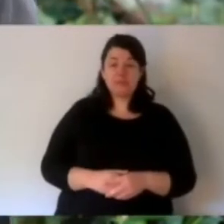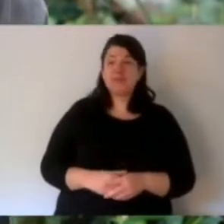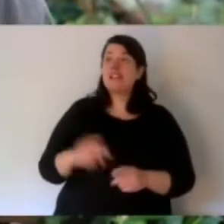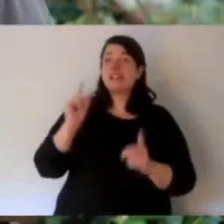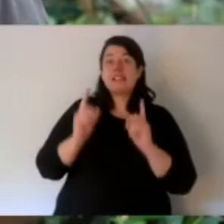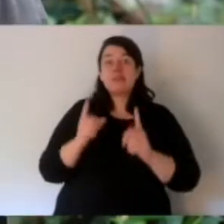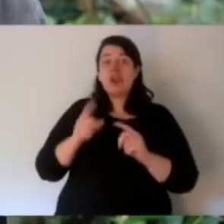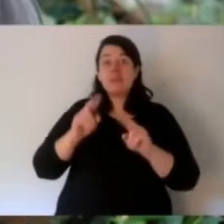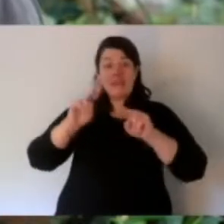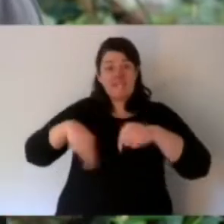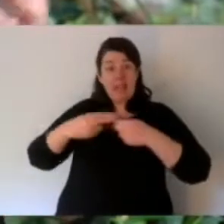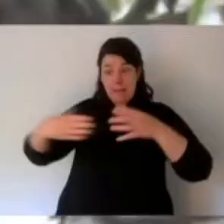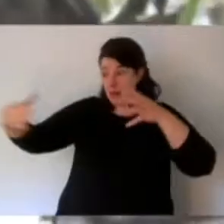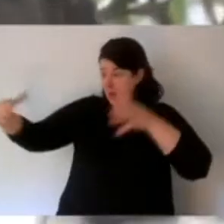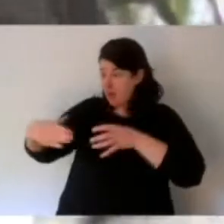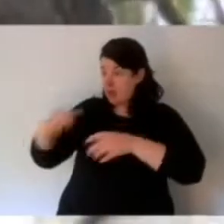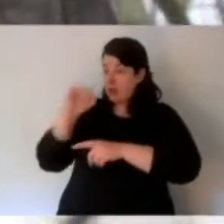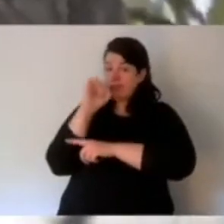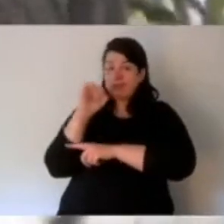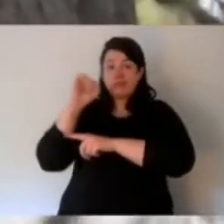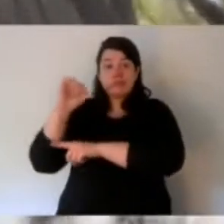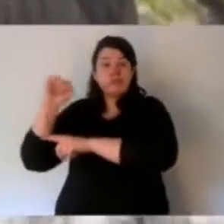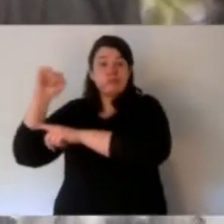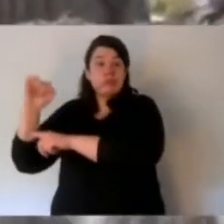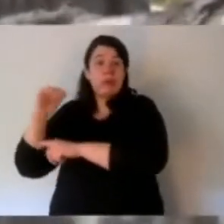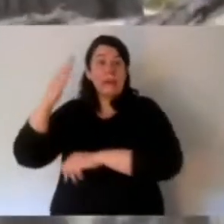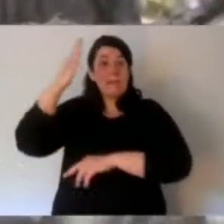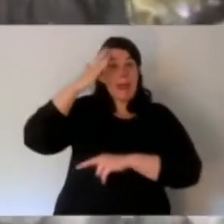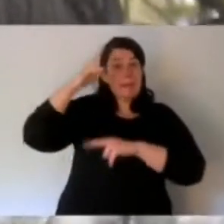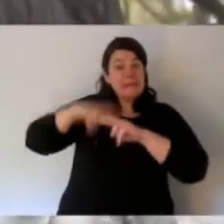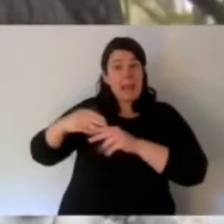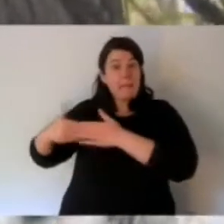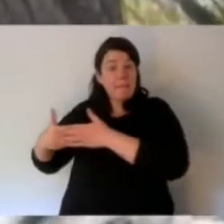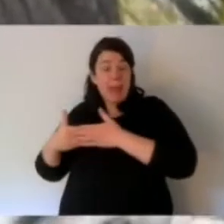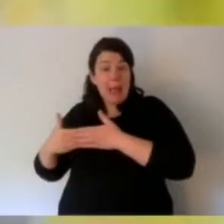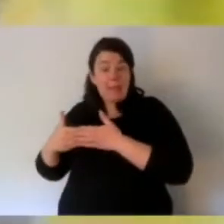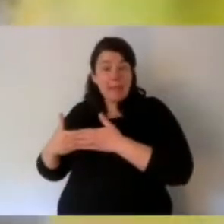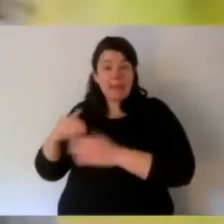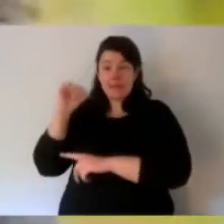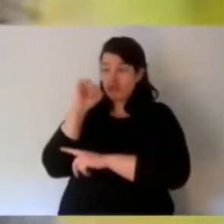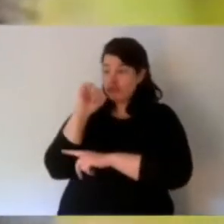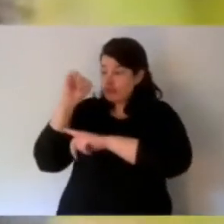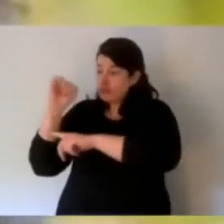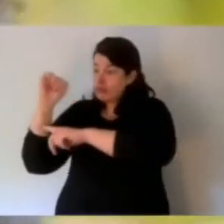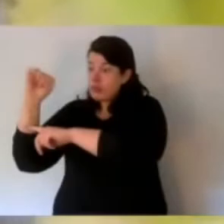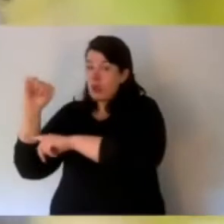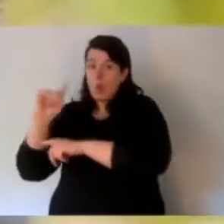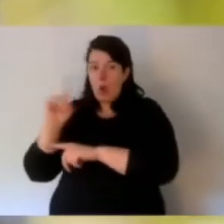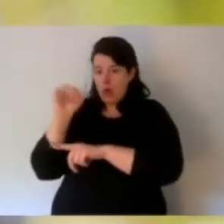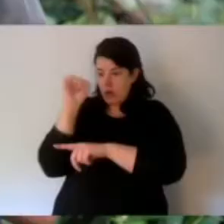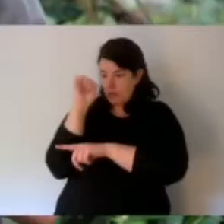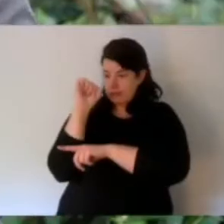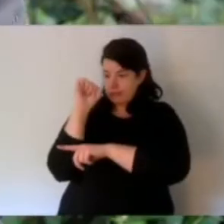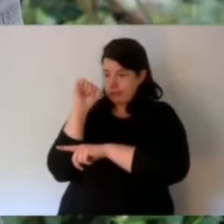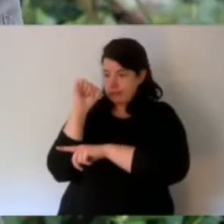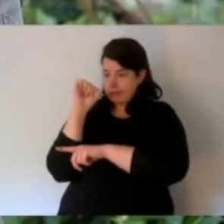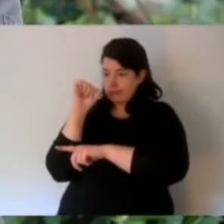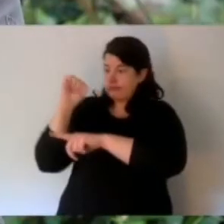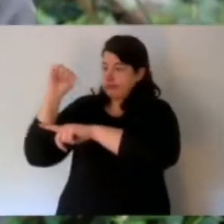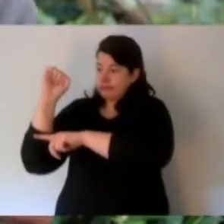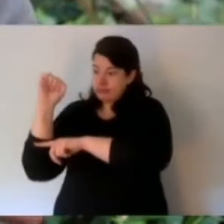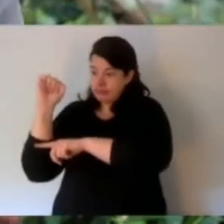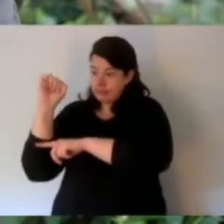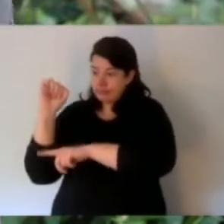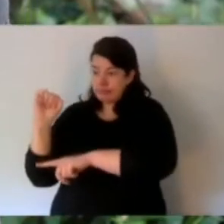groups. Sometimes it's a male with two females, sometimes it's a mum and dad and their chicks. And what they will all do is sit there